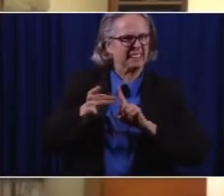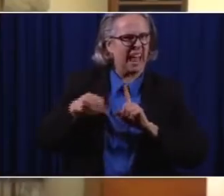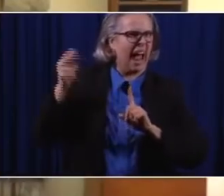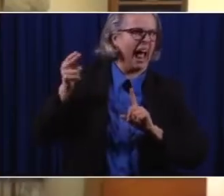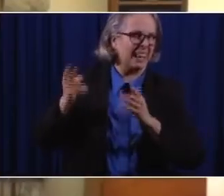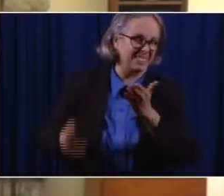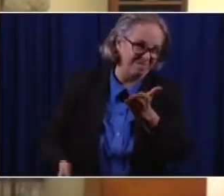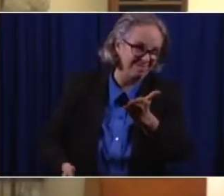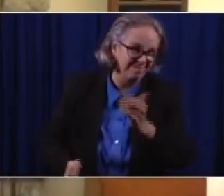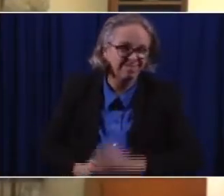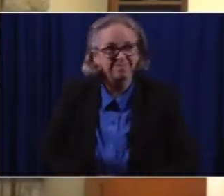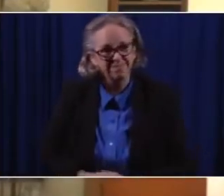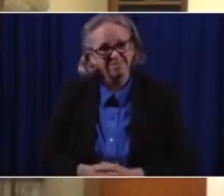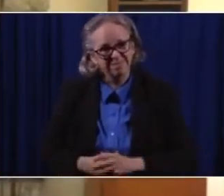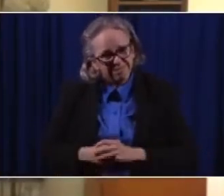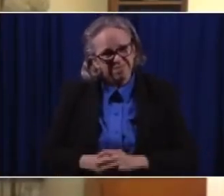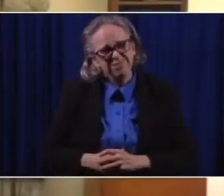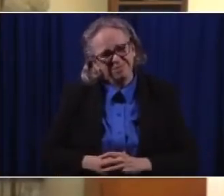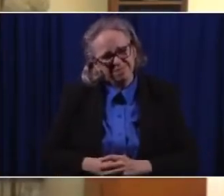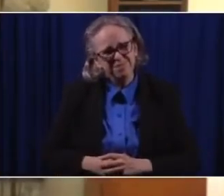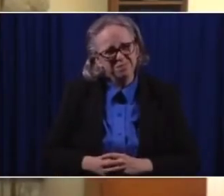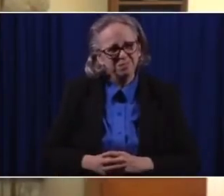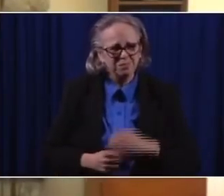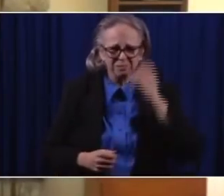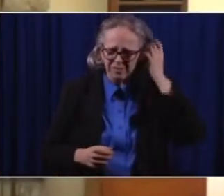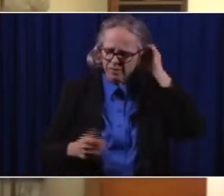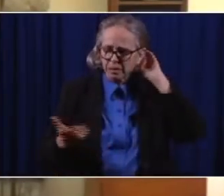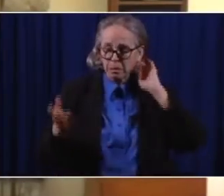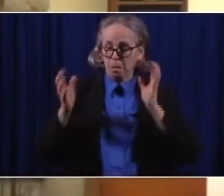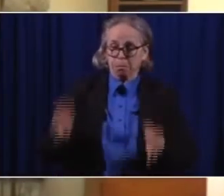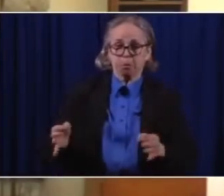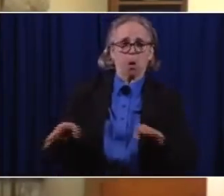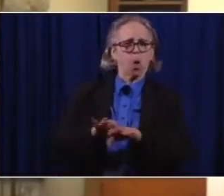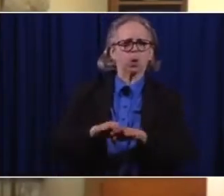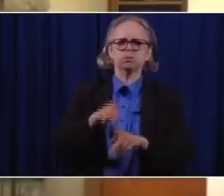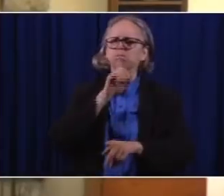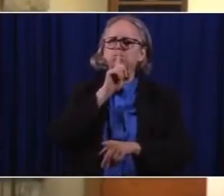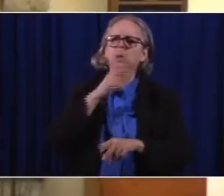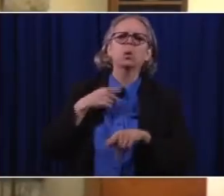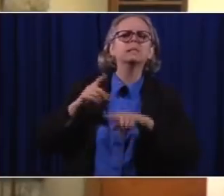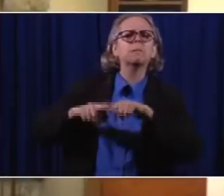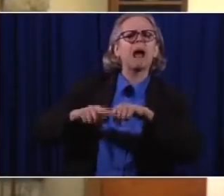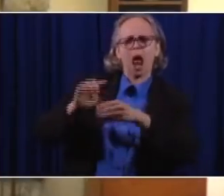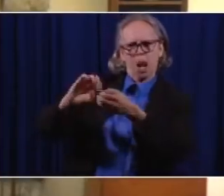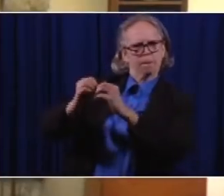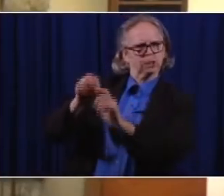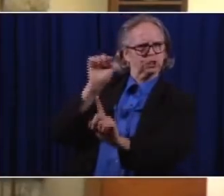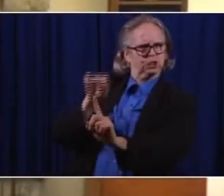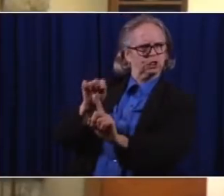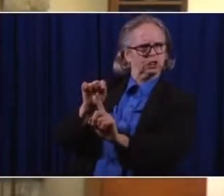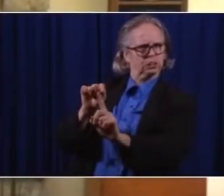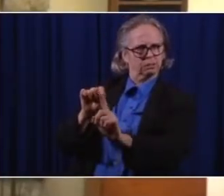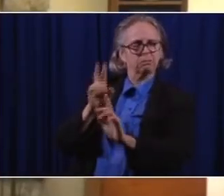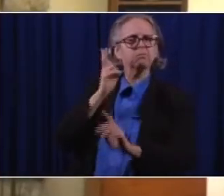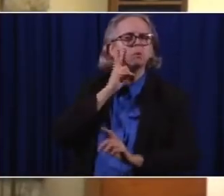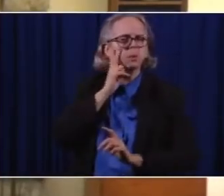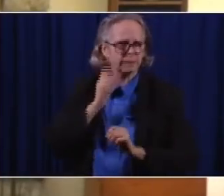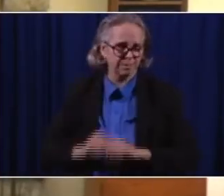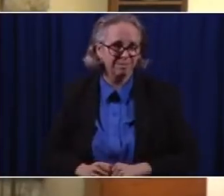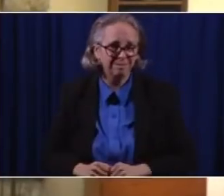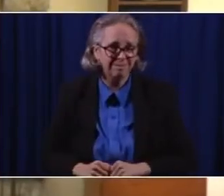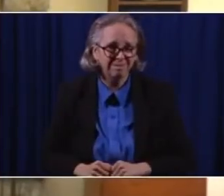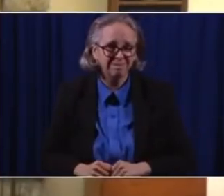that. We'll see where these numbers go. But what my hope is, from last night and all our